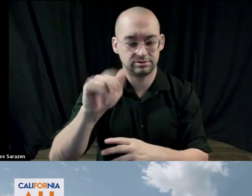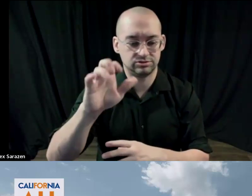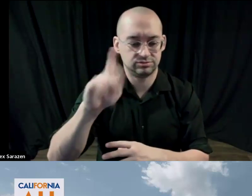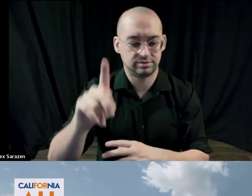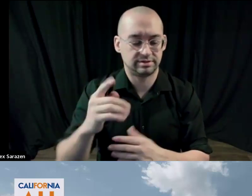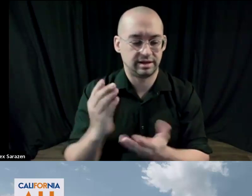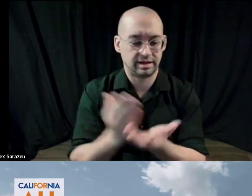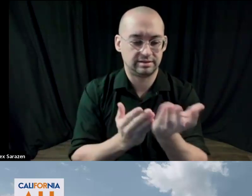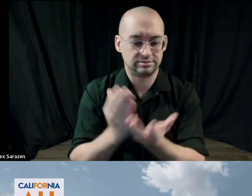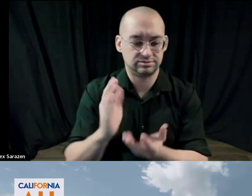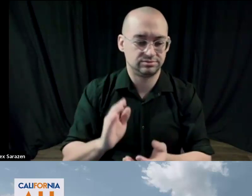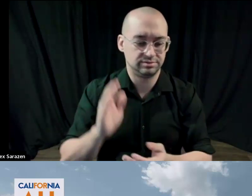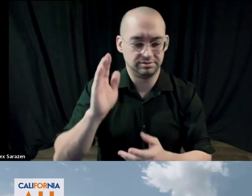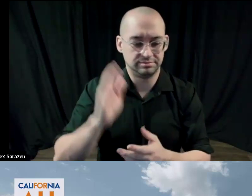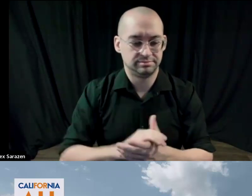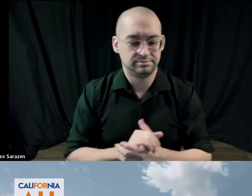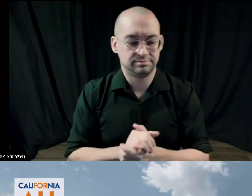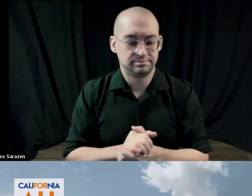please.